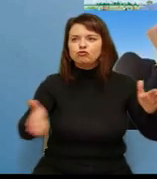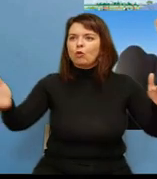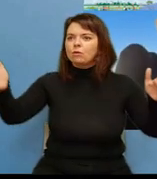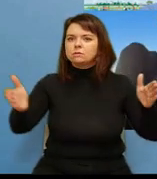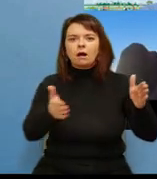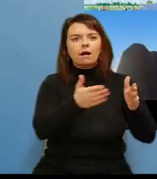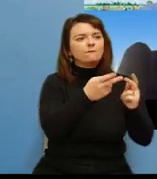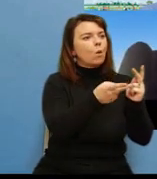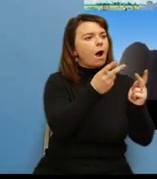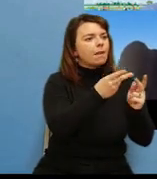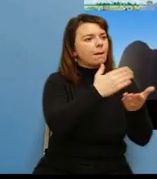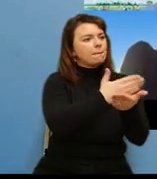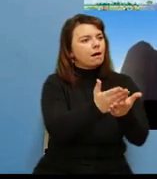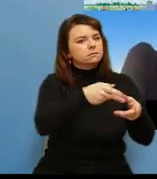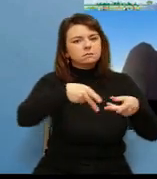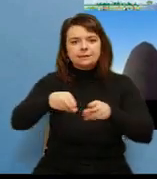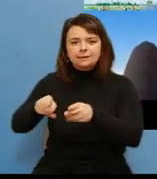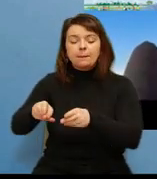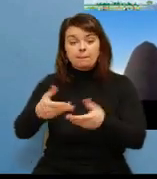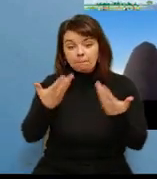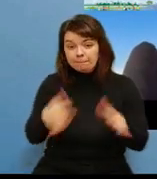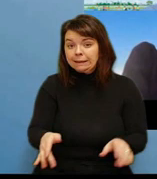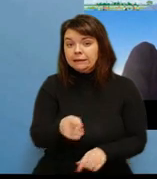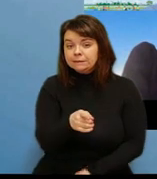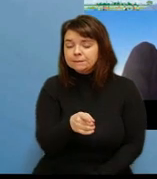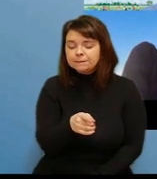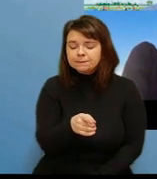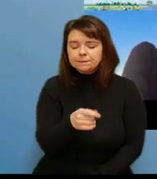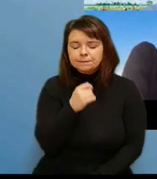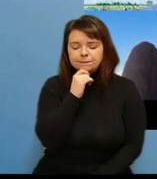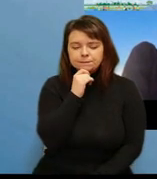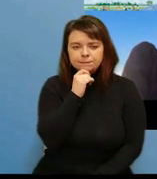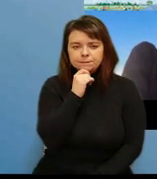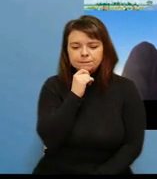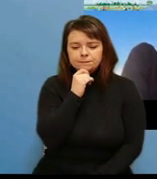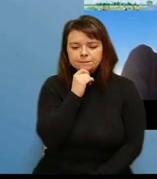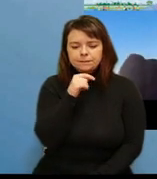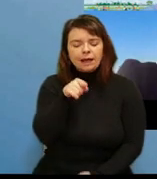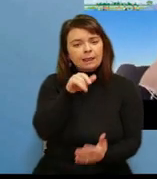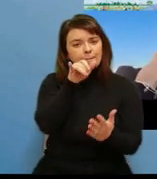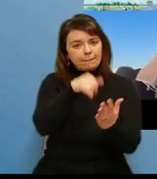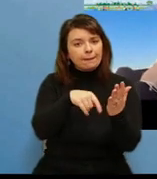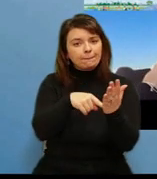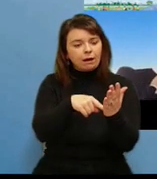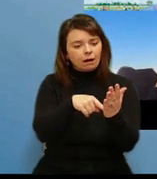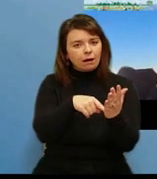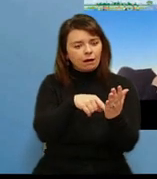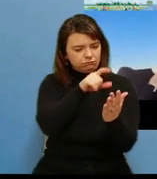look a bit broader and compare with other parts of the system, which we did.